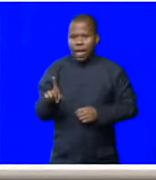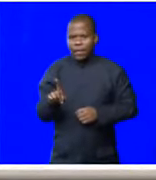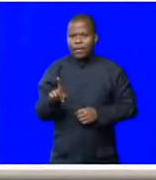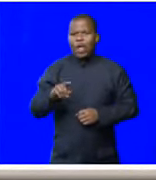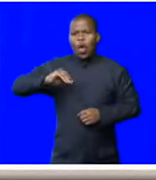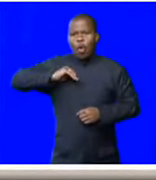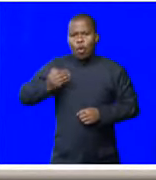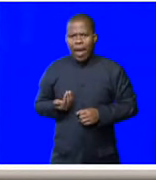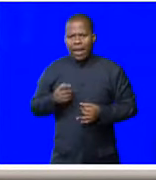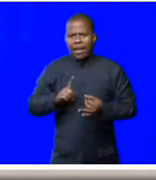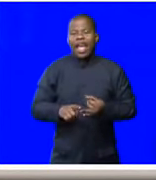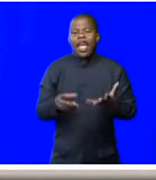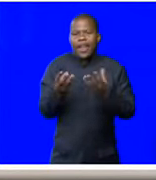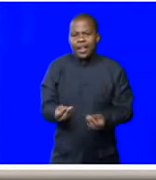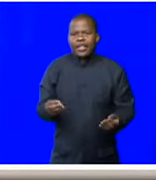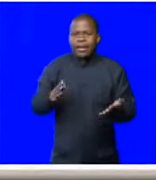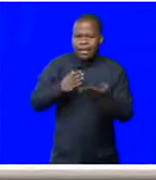throne